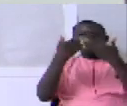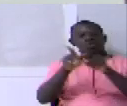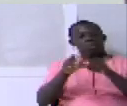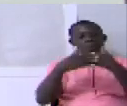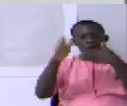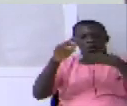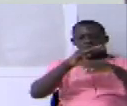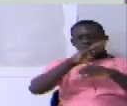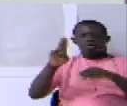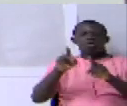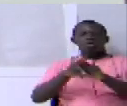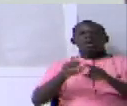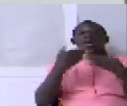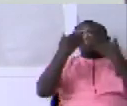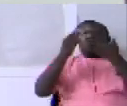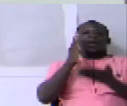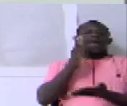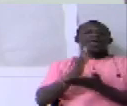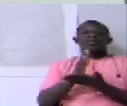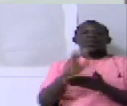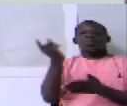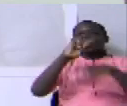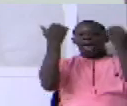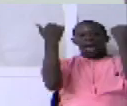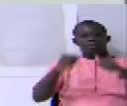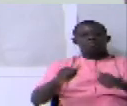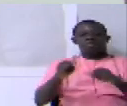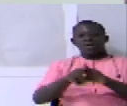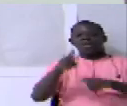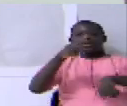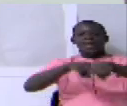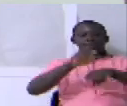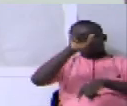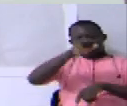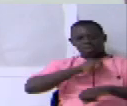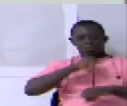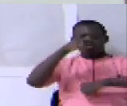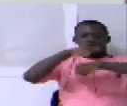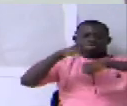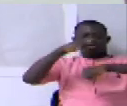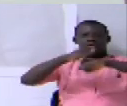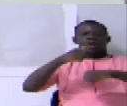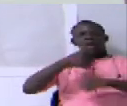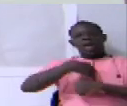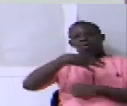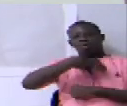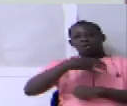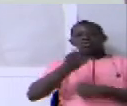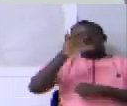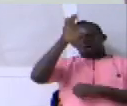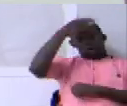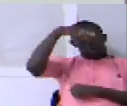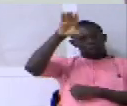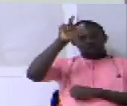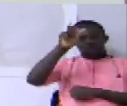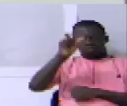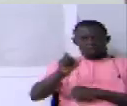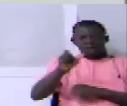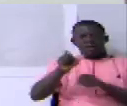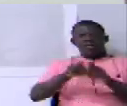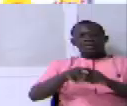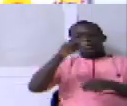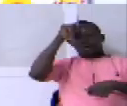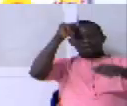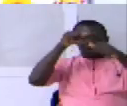tell us exactly what happened as at the point of torture. I just want this to refresh the minds of the commissioners. kunu aketa nyamin